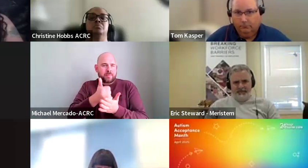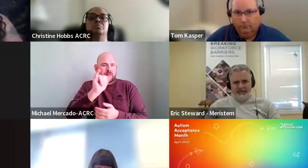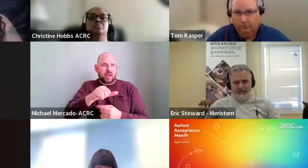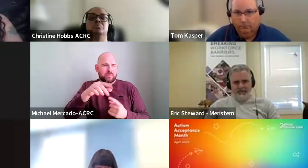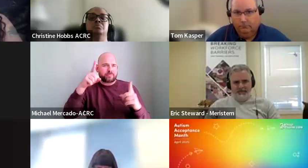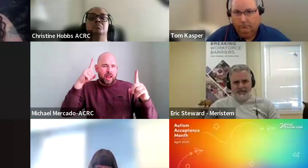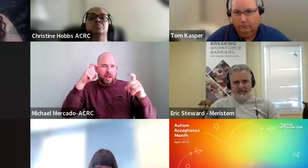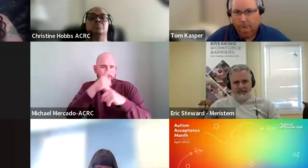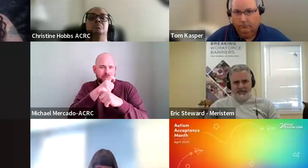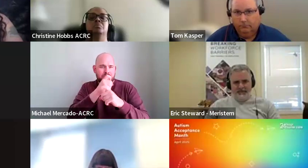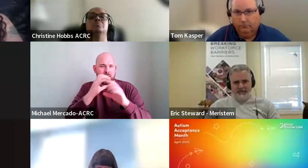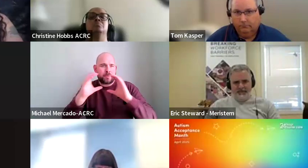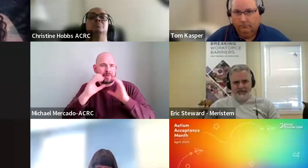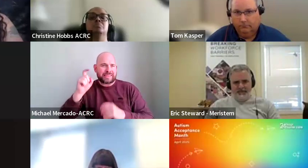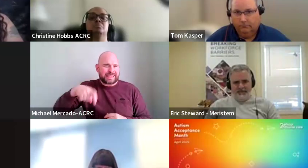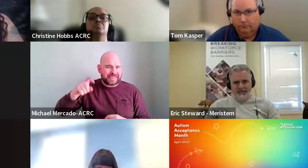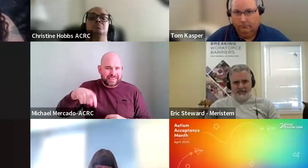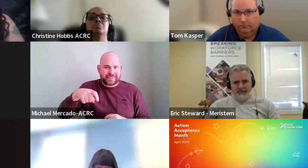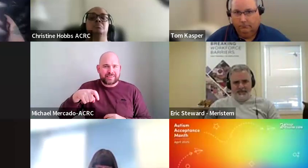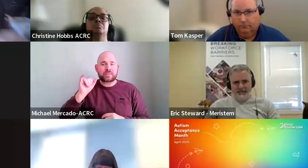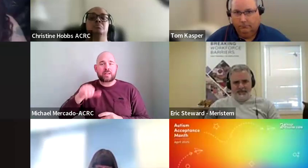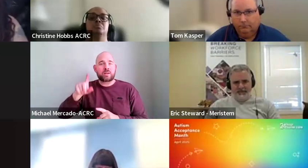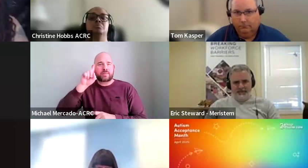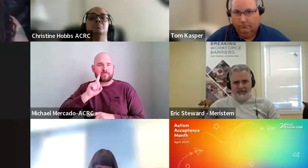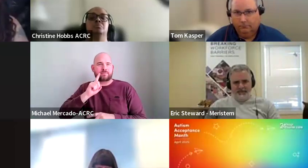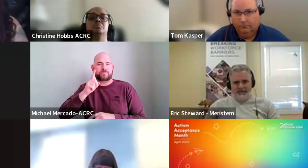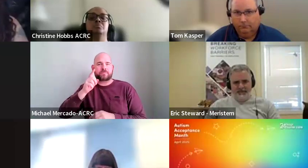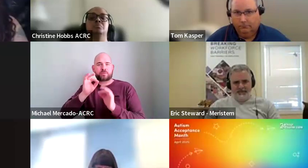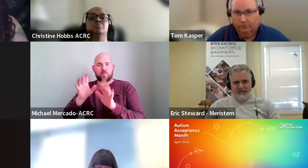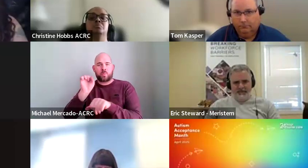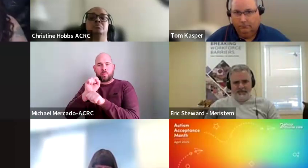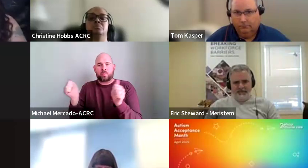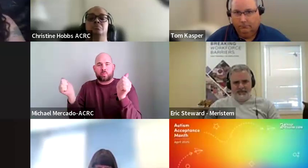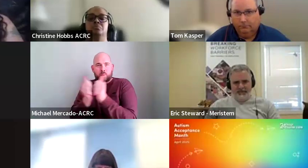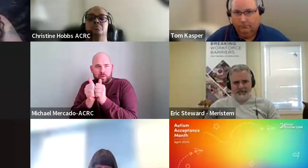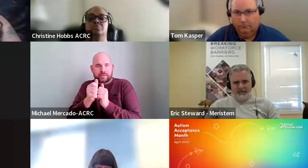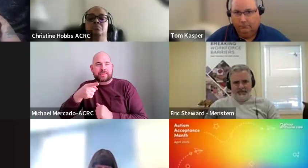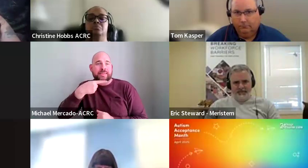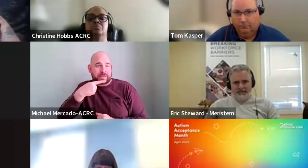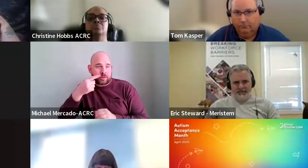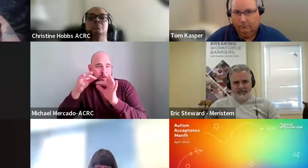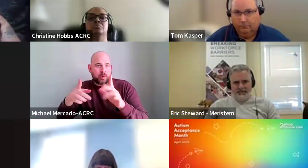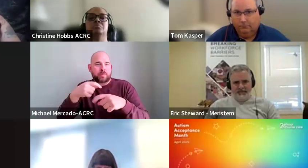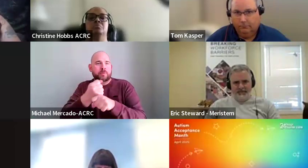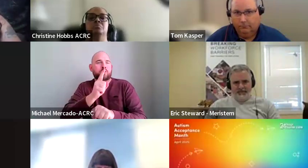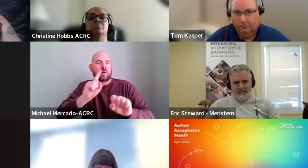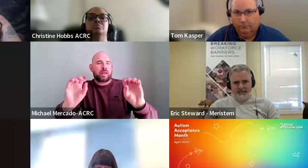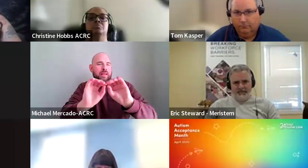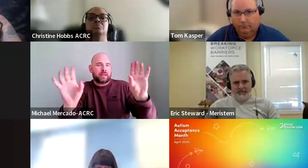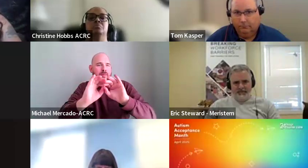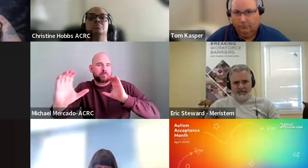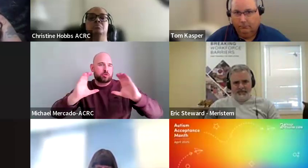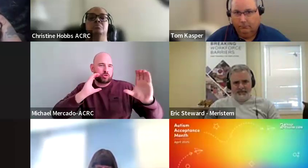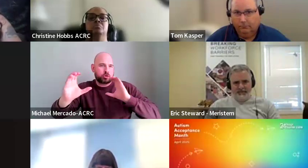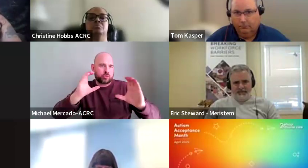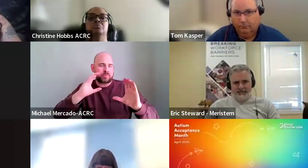a deaf interpreter that would be able to help with those complex communication needs. So the deaf interpreter would work with a